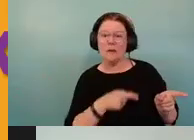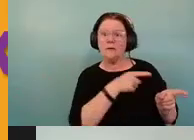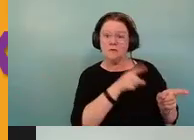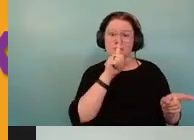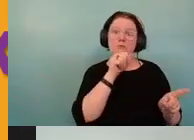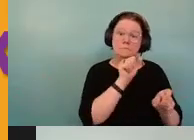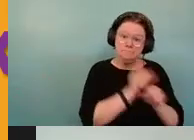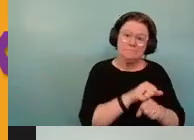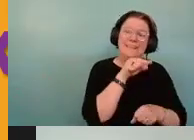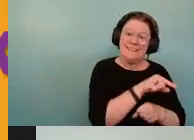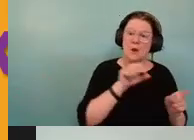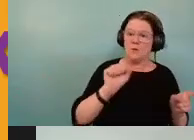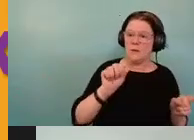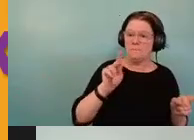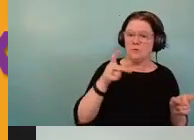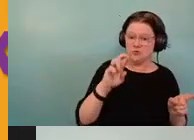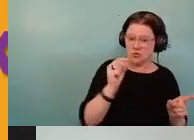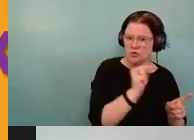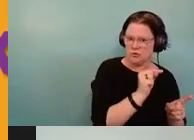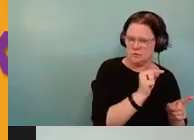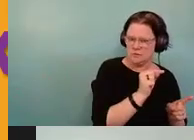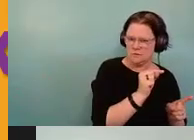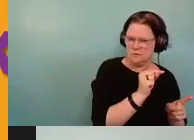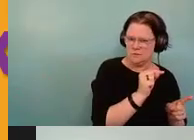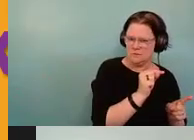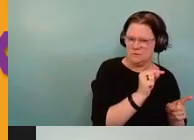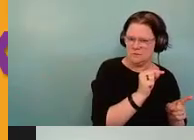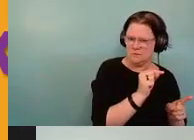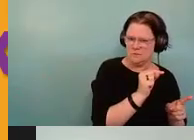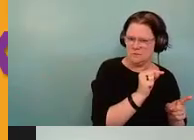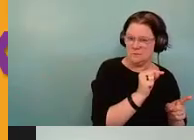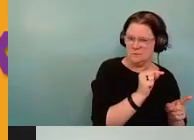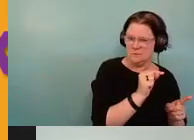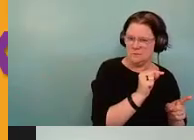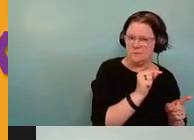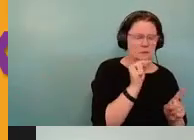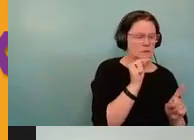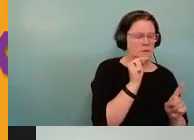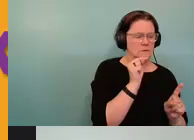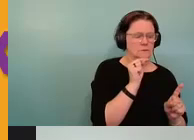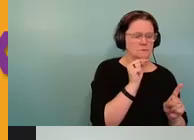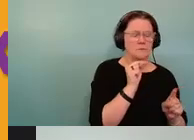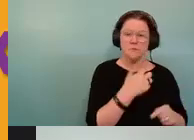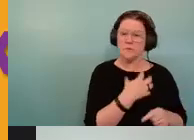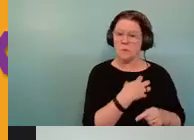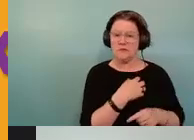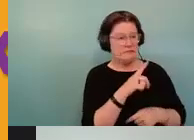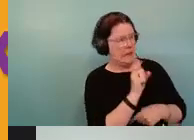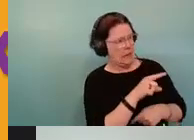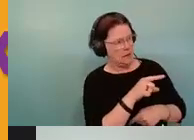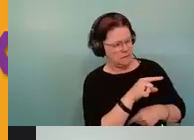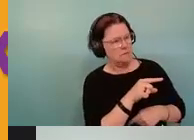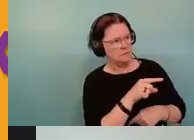abuser. But they were looking to say, that the caregiver had more